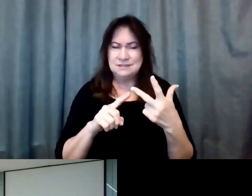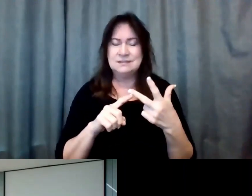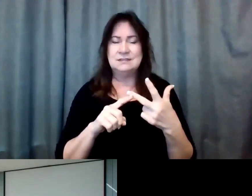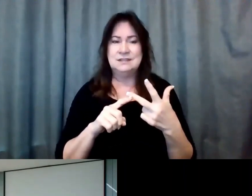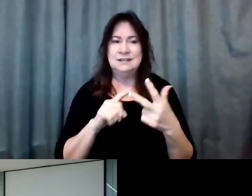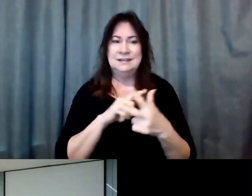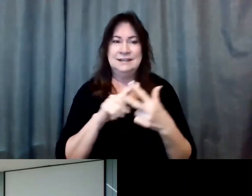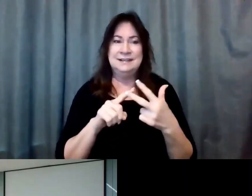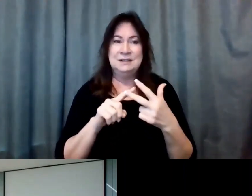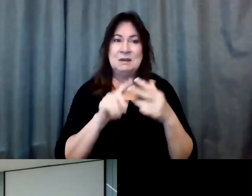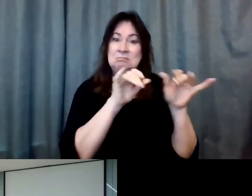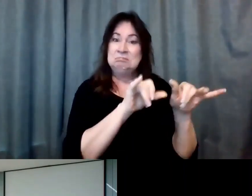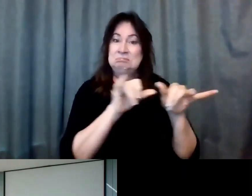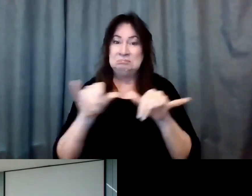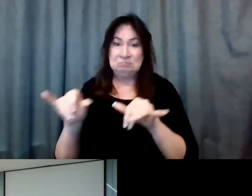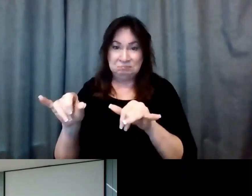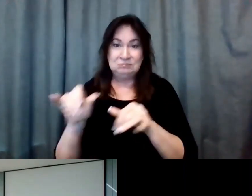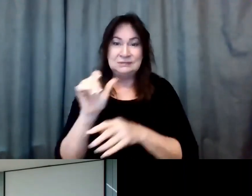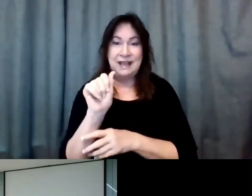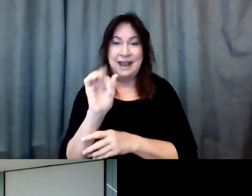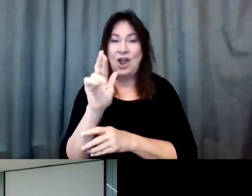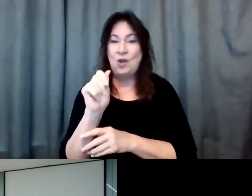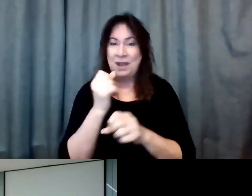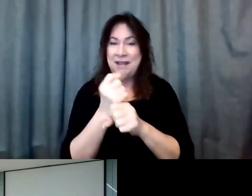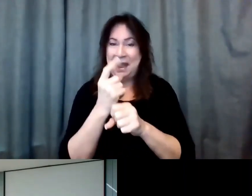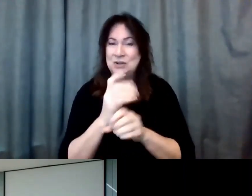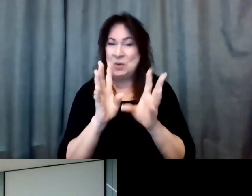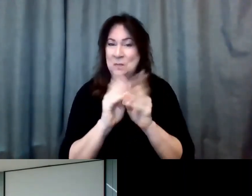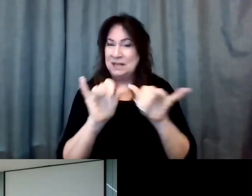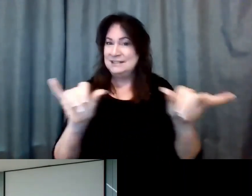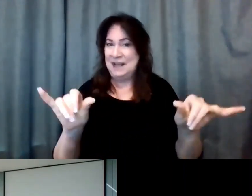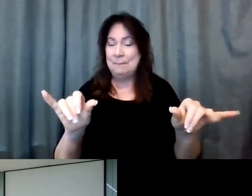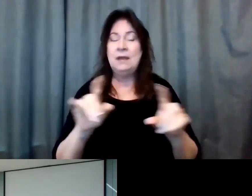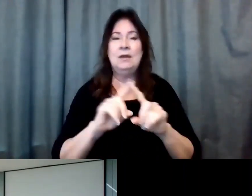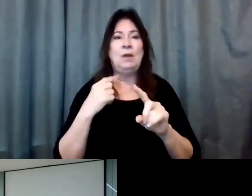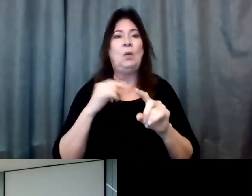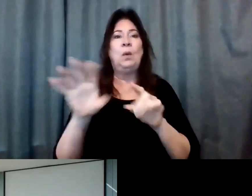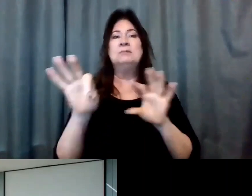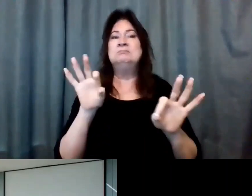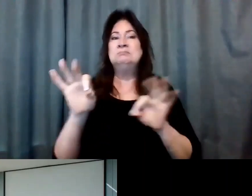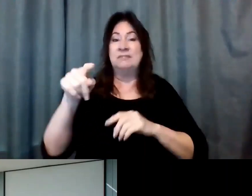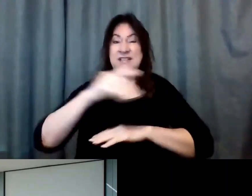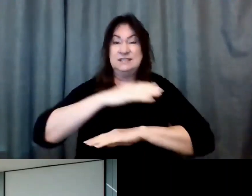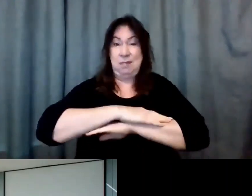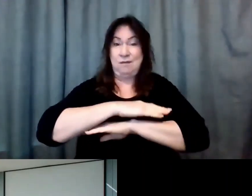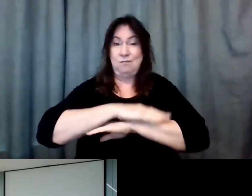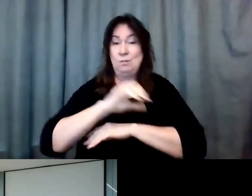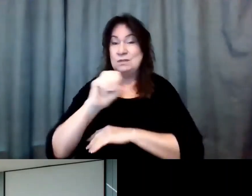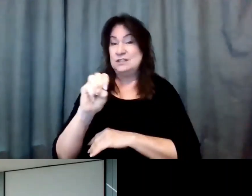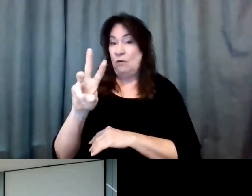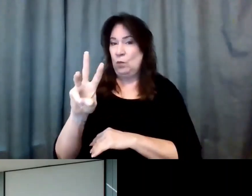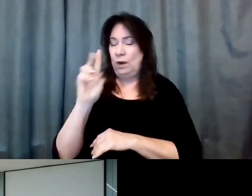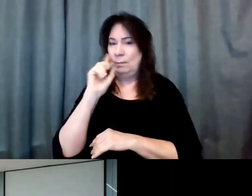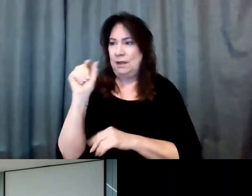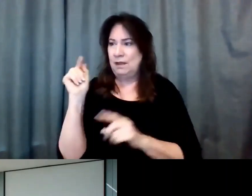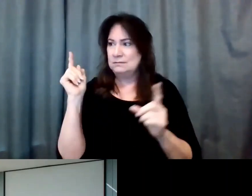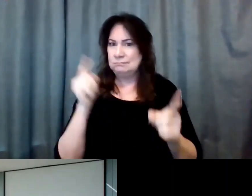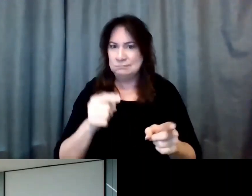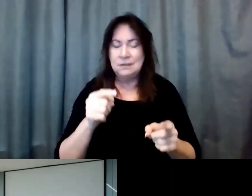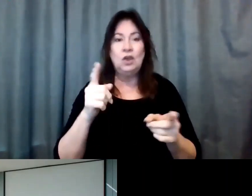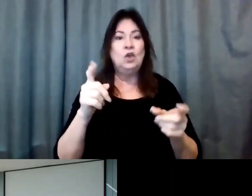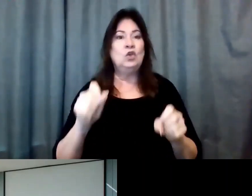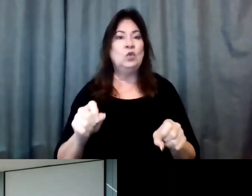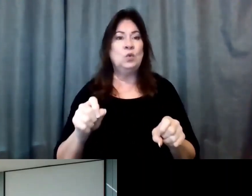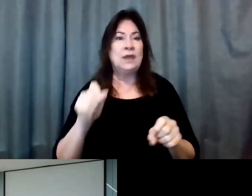quite like happens at an AERA annual meeting. And indeed, we selected this platform because it's a destination where you